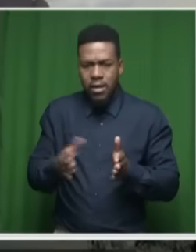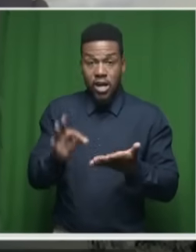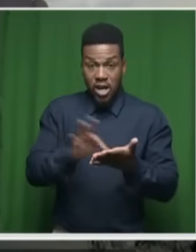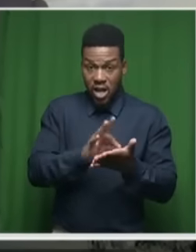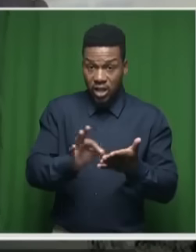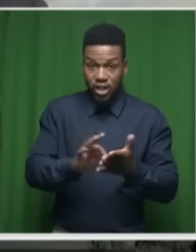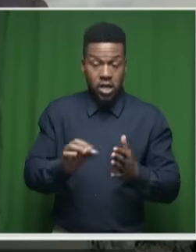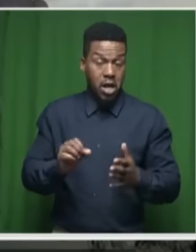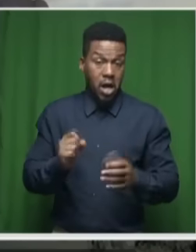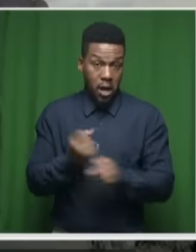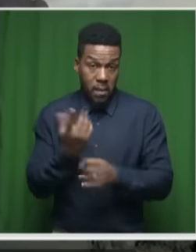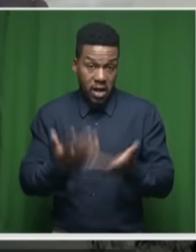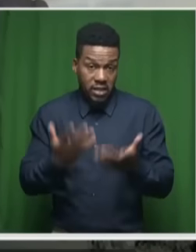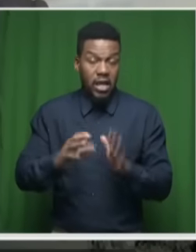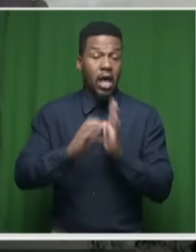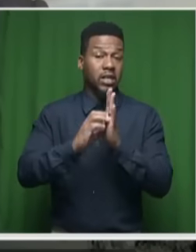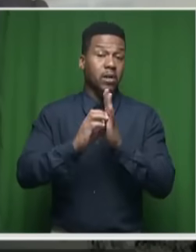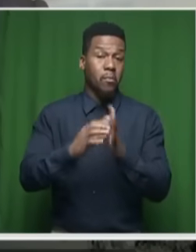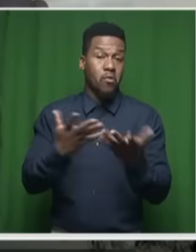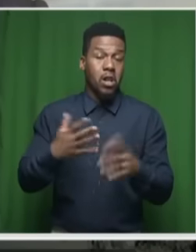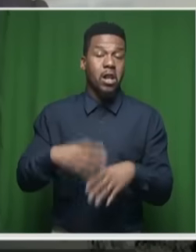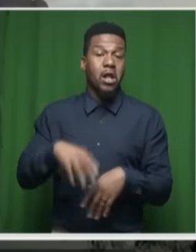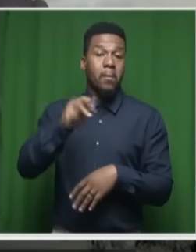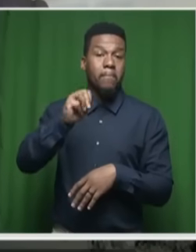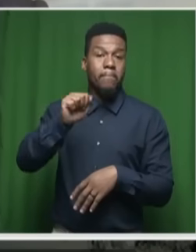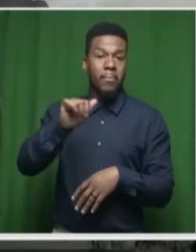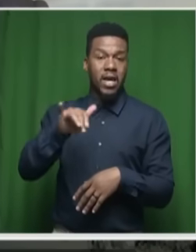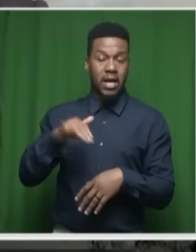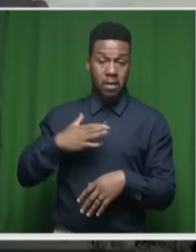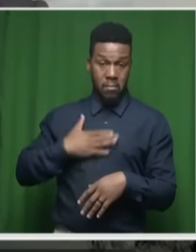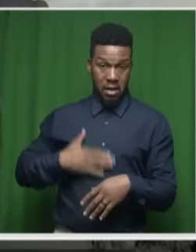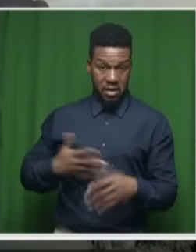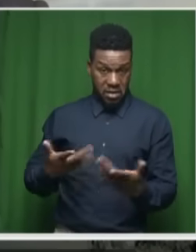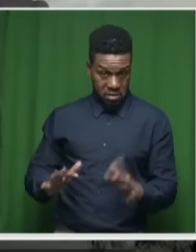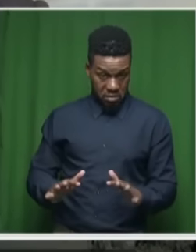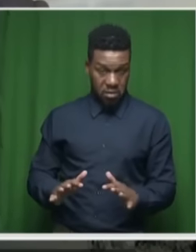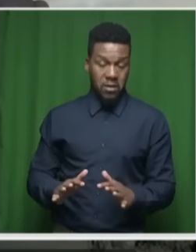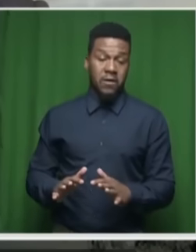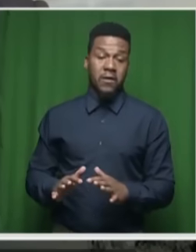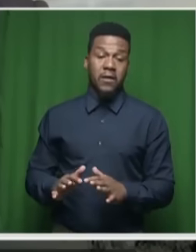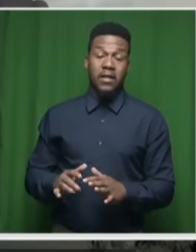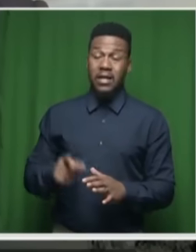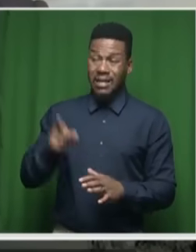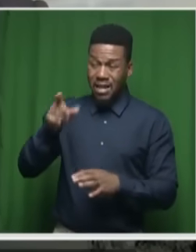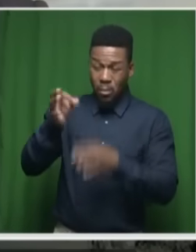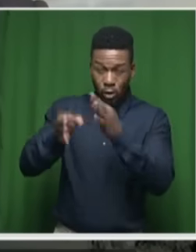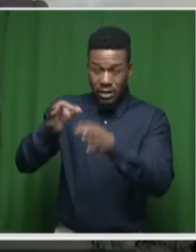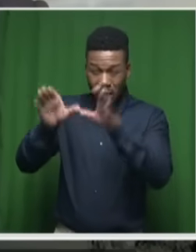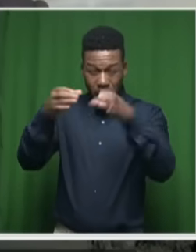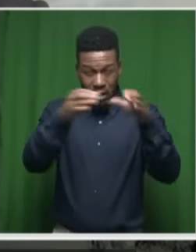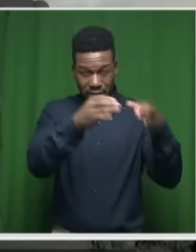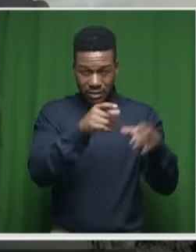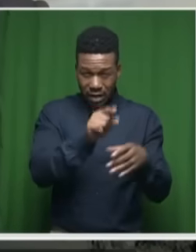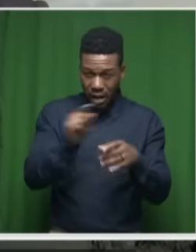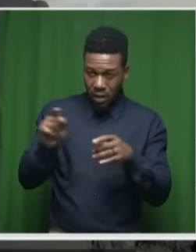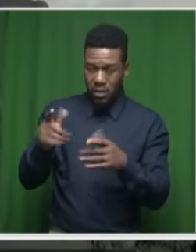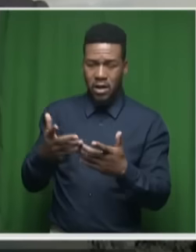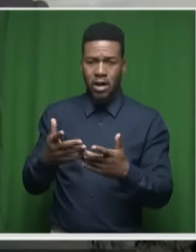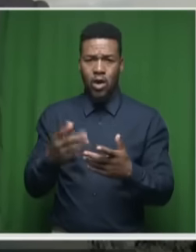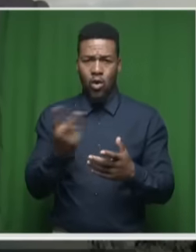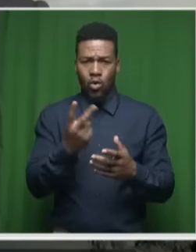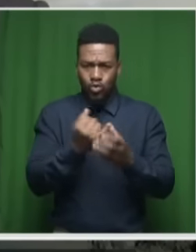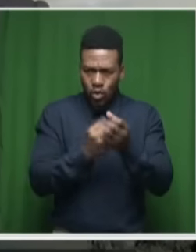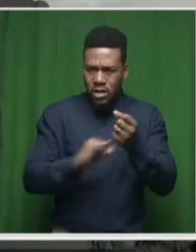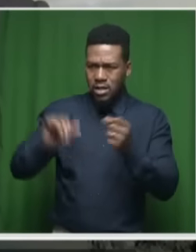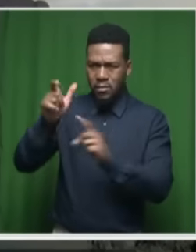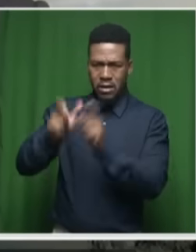instance, in May, for the electorate to then decide, given the amount of political parties and independents that exist between now and